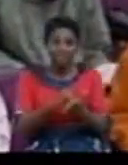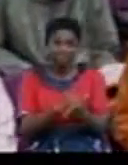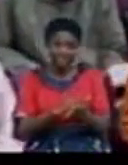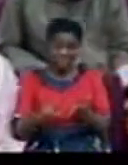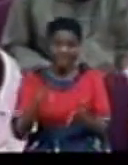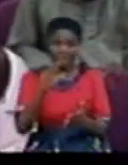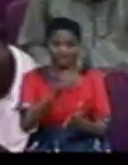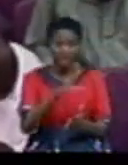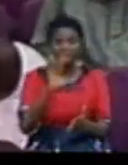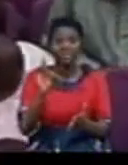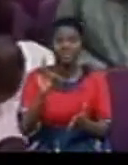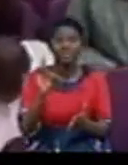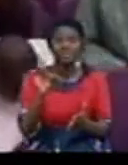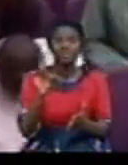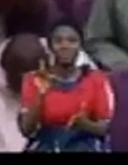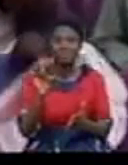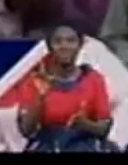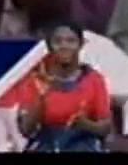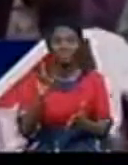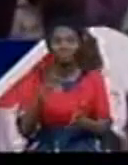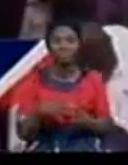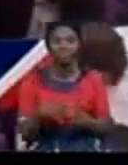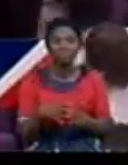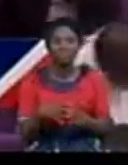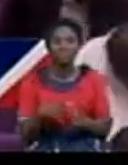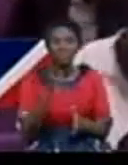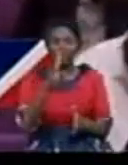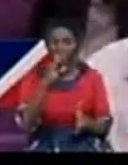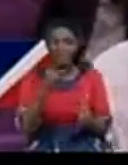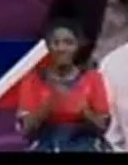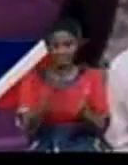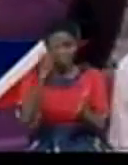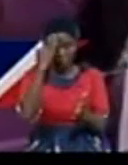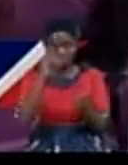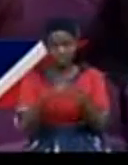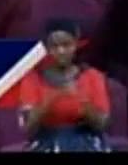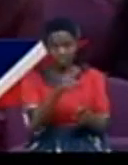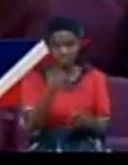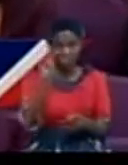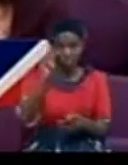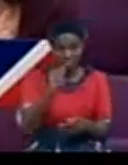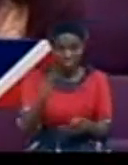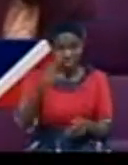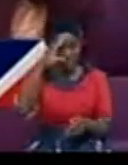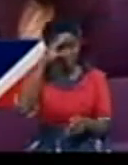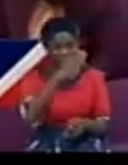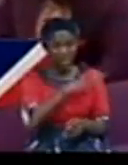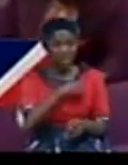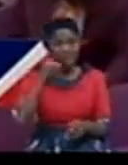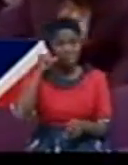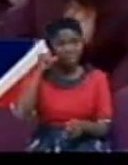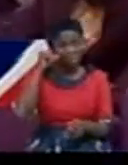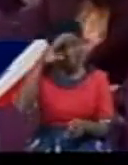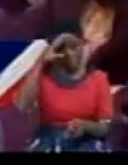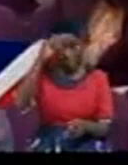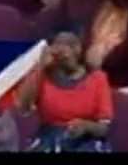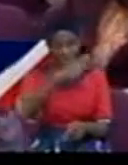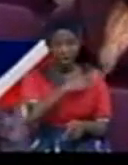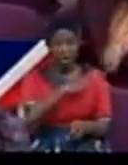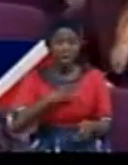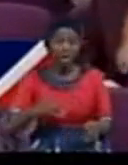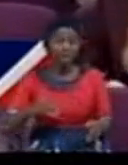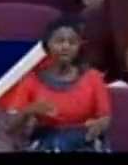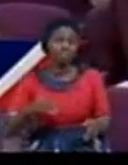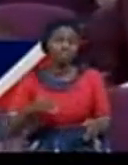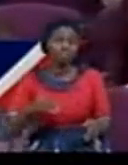38. In verse 38, be it known unto you therefore, men and brethren, that through this man